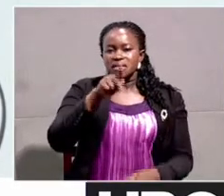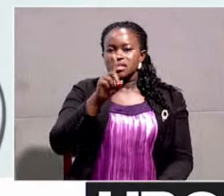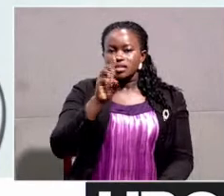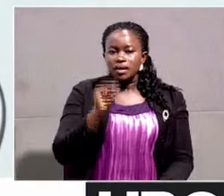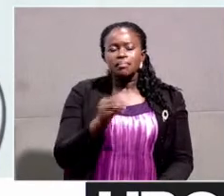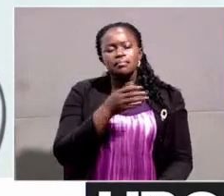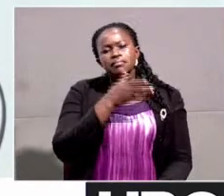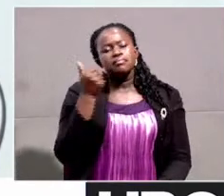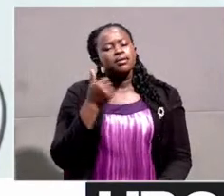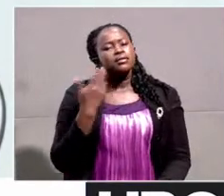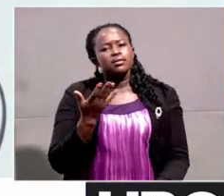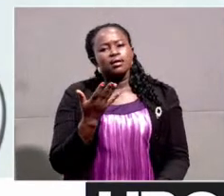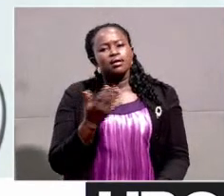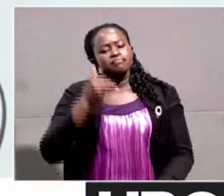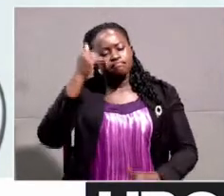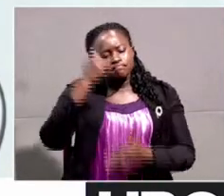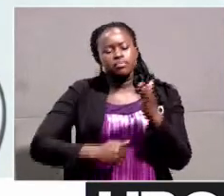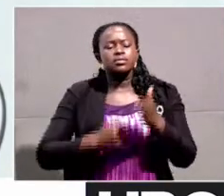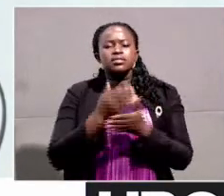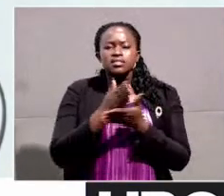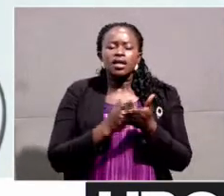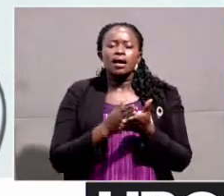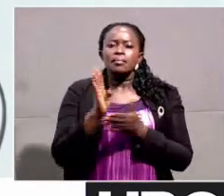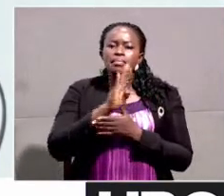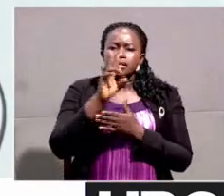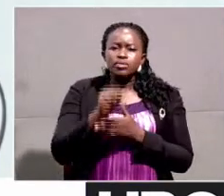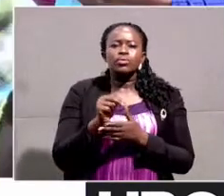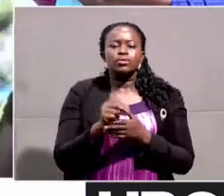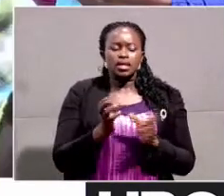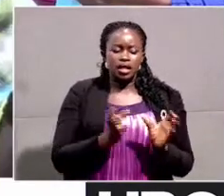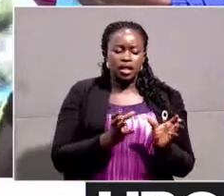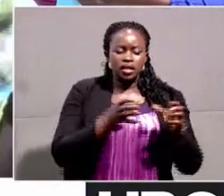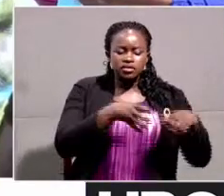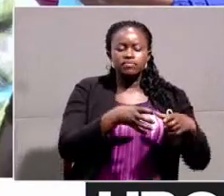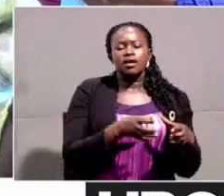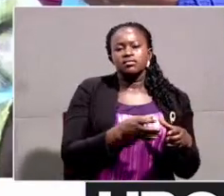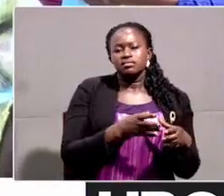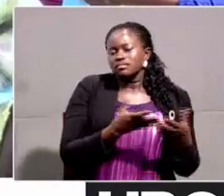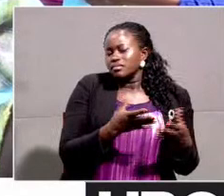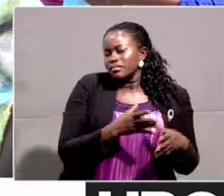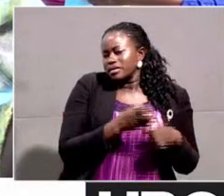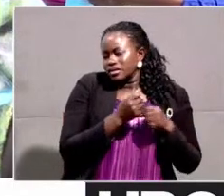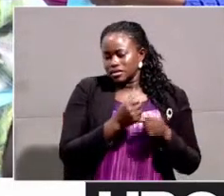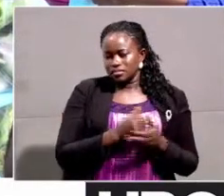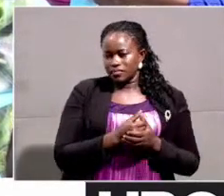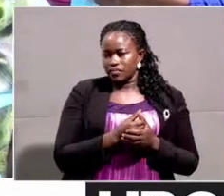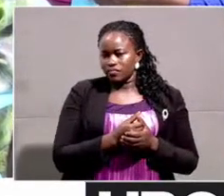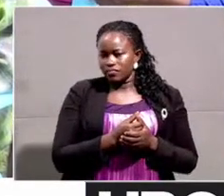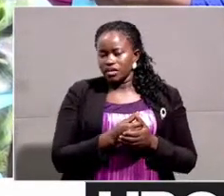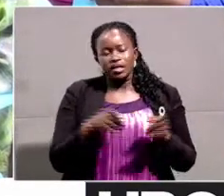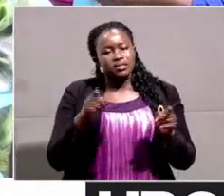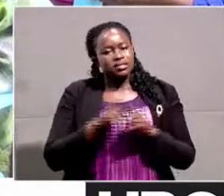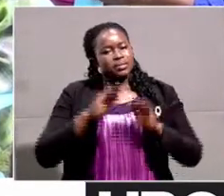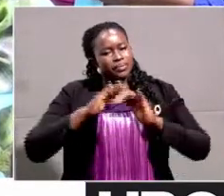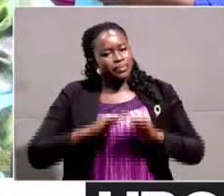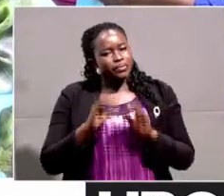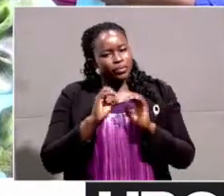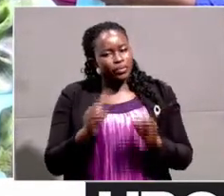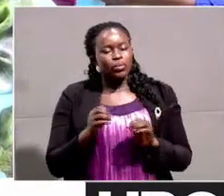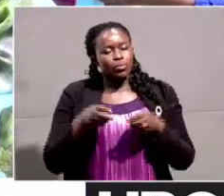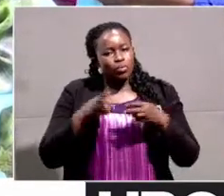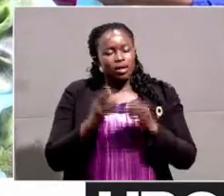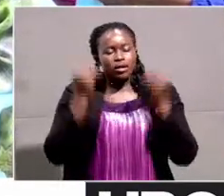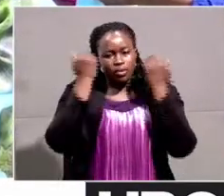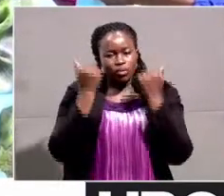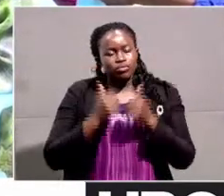Go and chop some other billions from classified. The party is dissatisfied with the way court handles cases